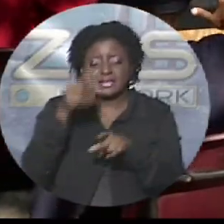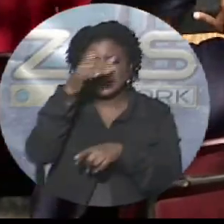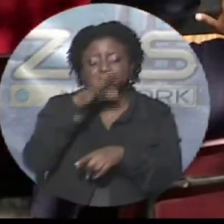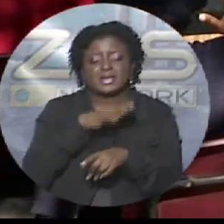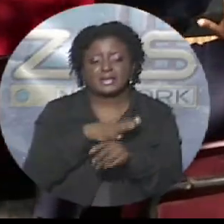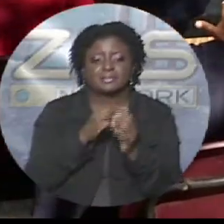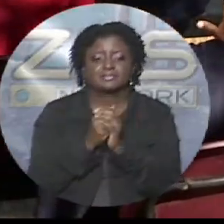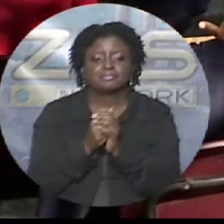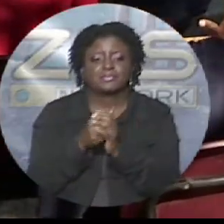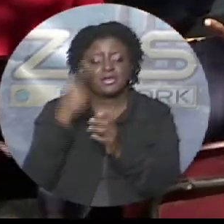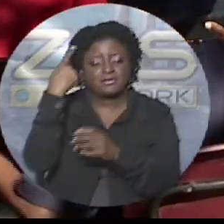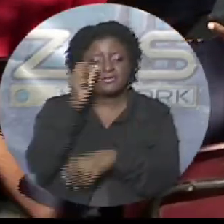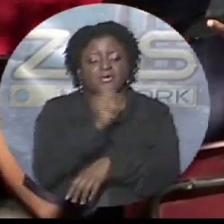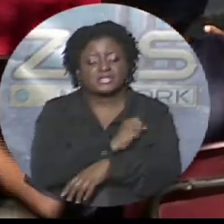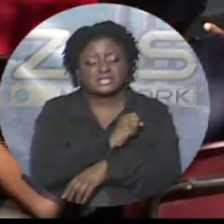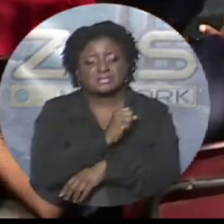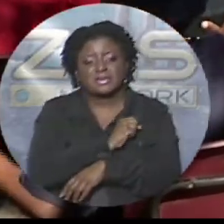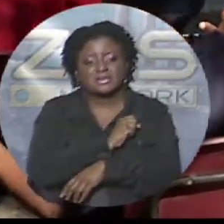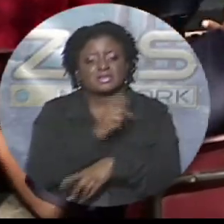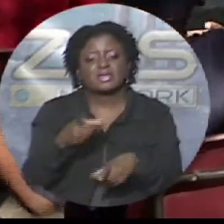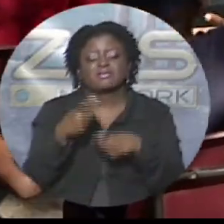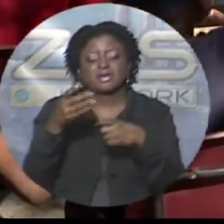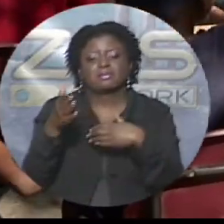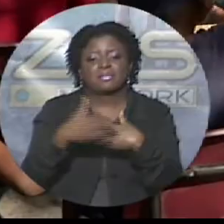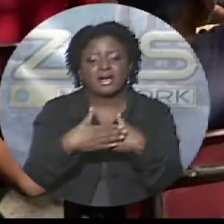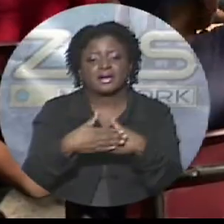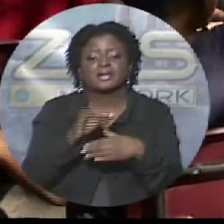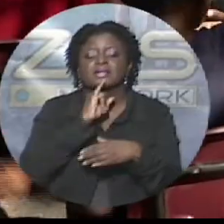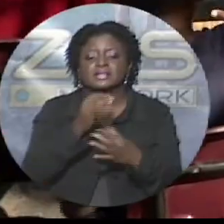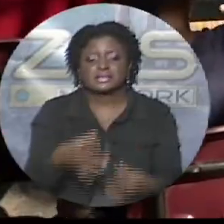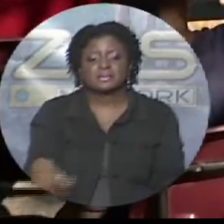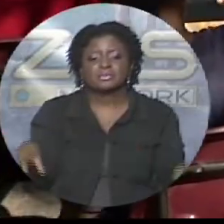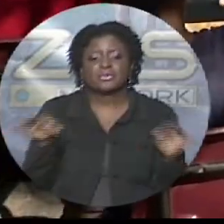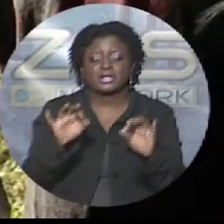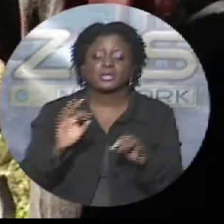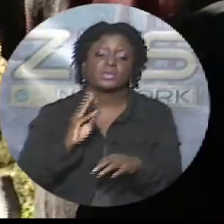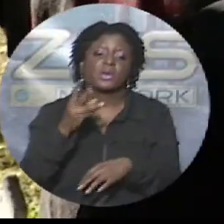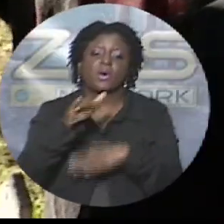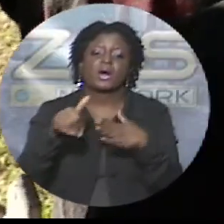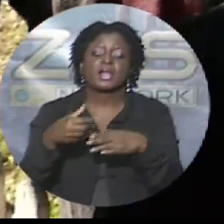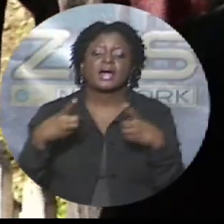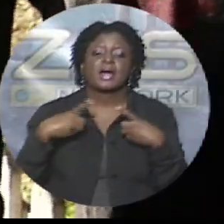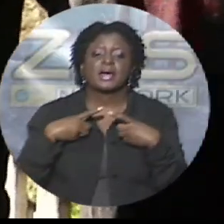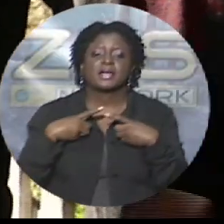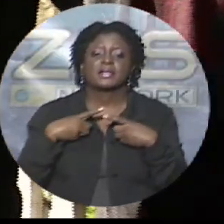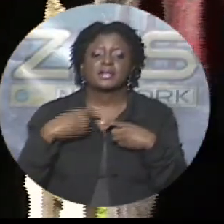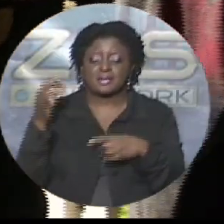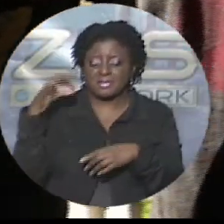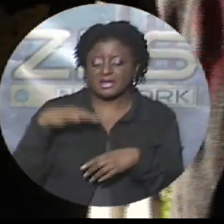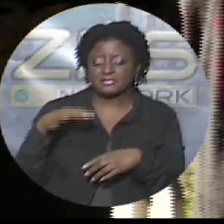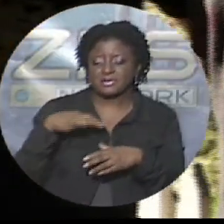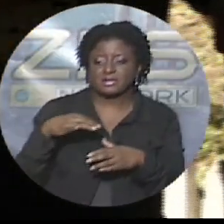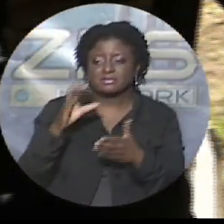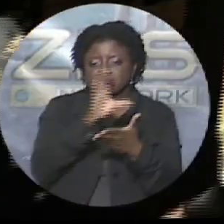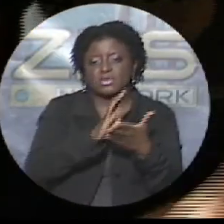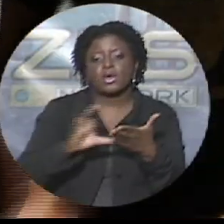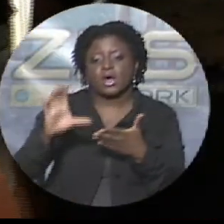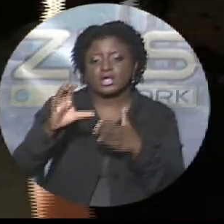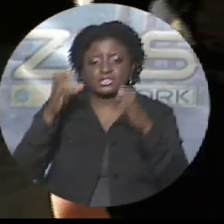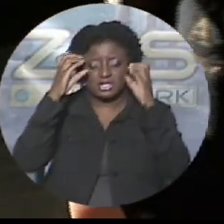For Smith, giving back is what's important. We've all had the benefit of college education. We've all had the benefit